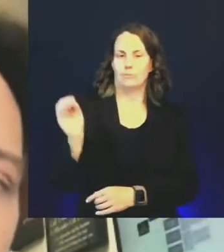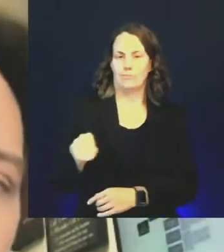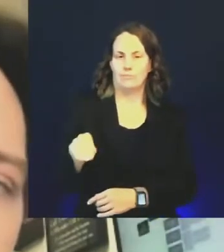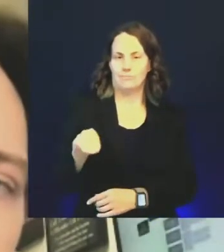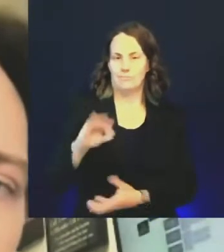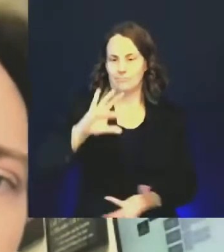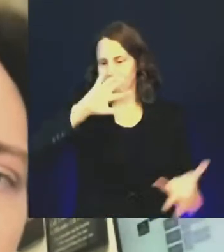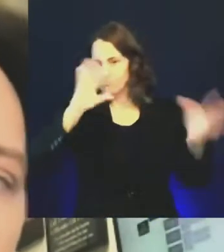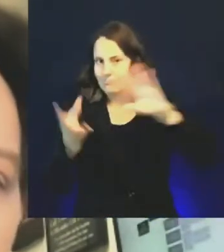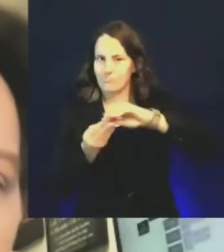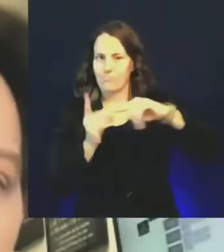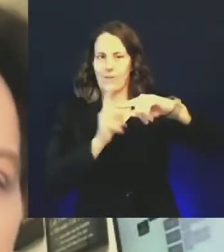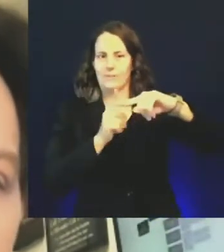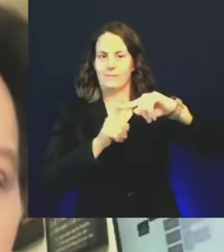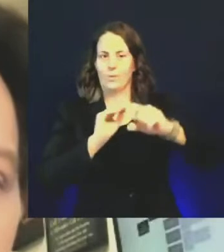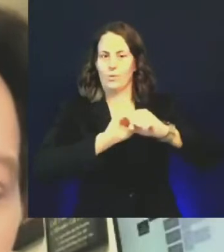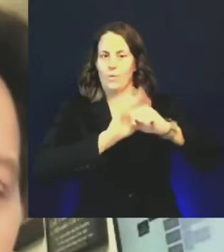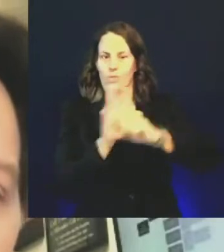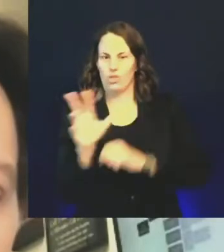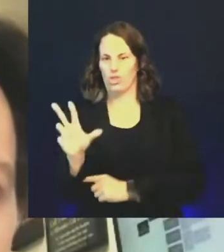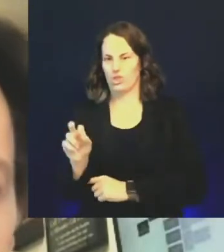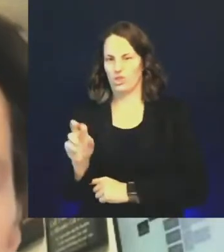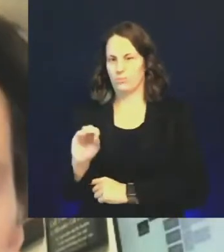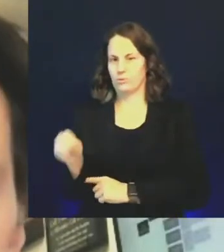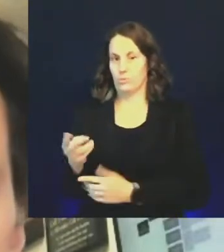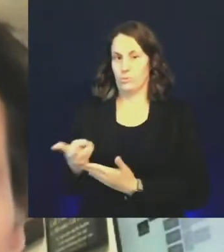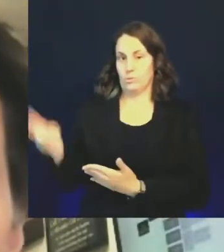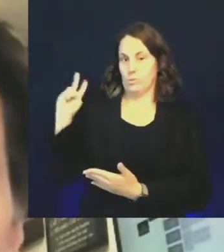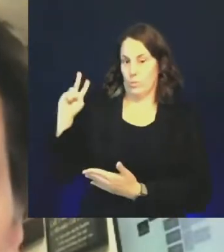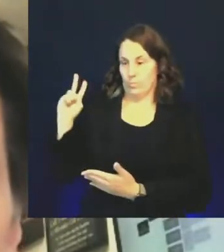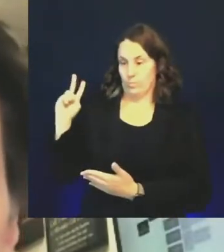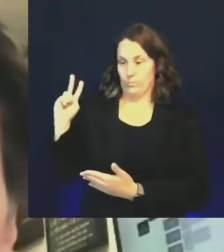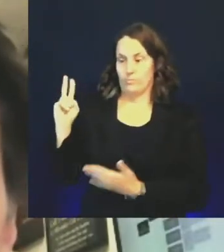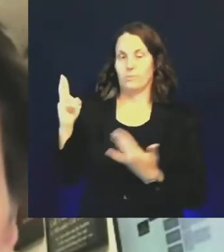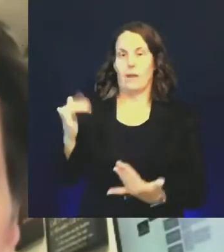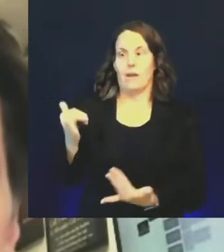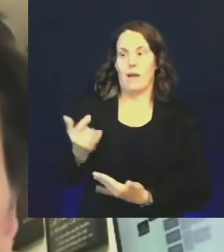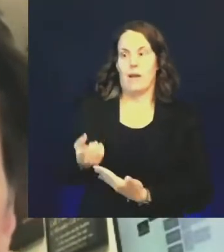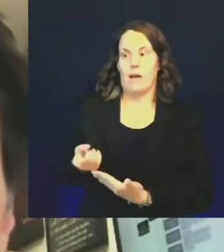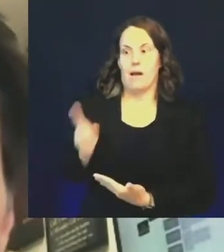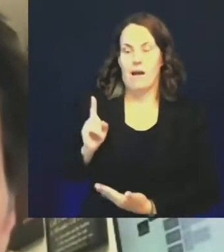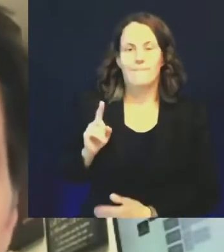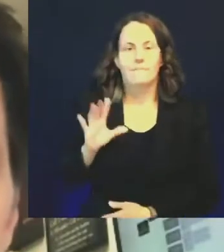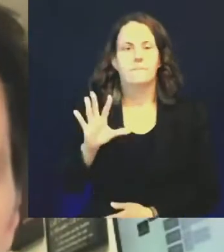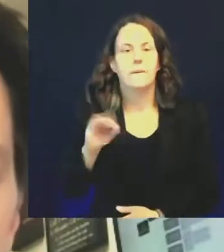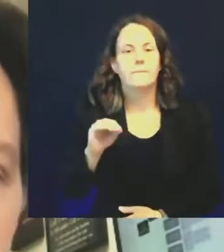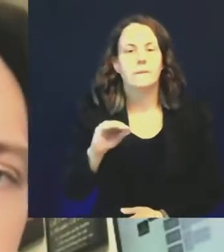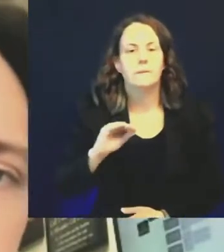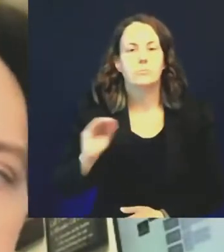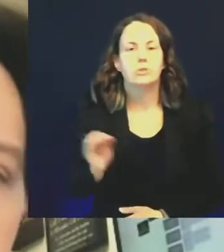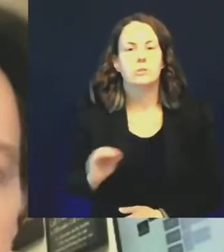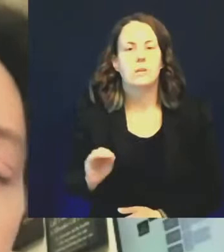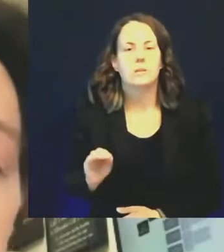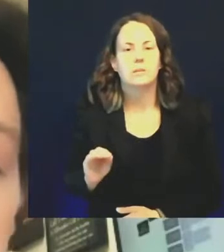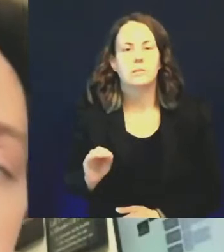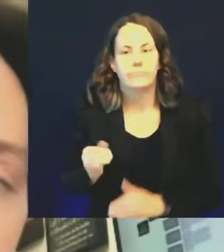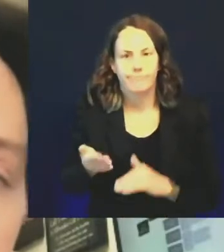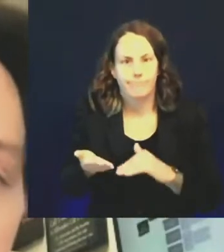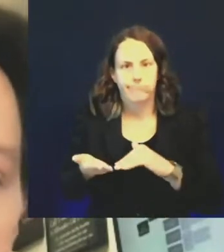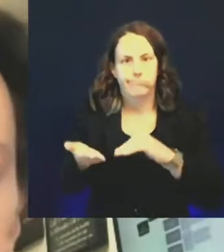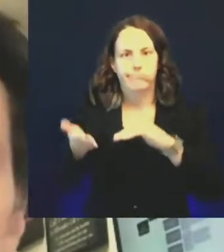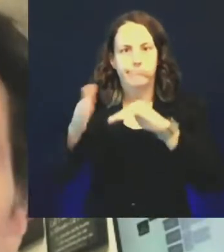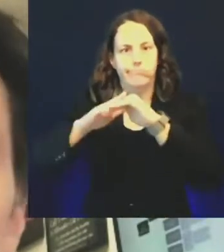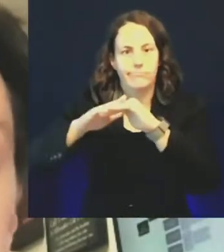So that trajectory is pretty clear, similar to what we observed with the Alpha variant, which went from being